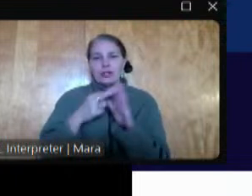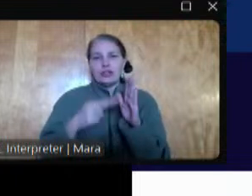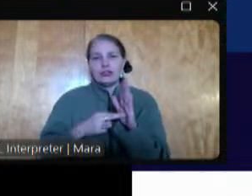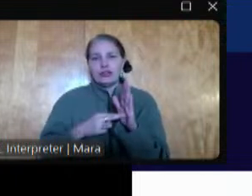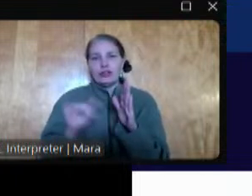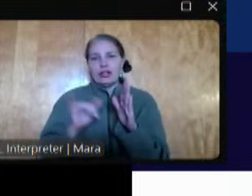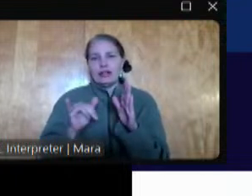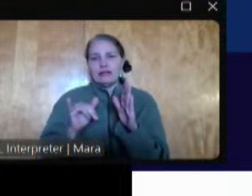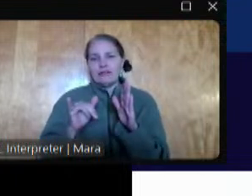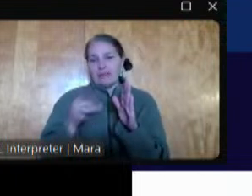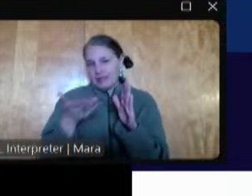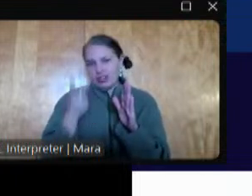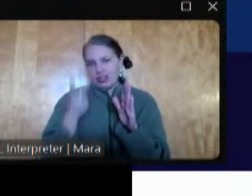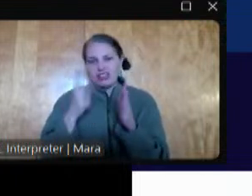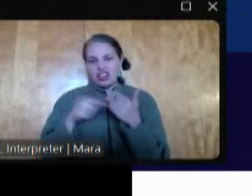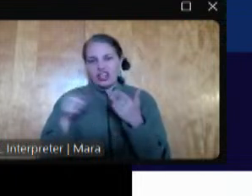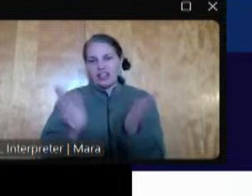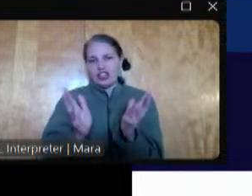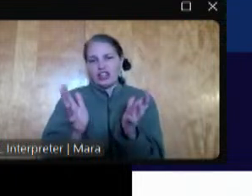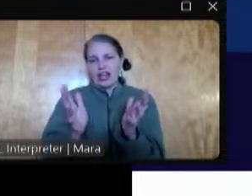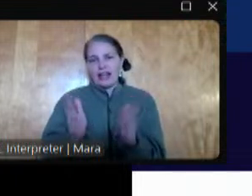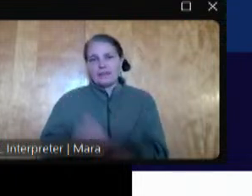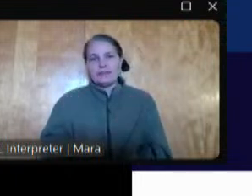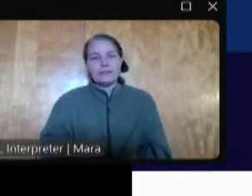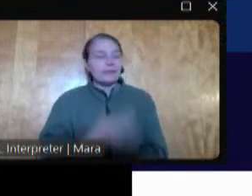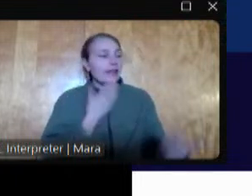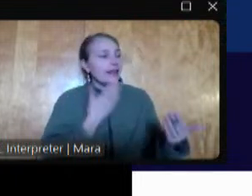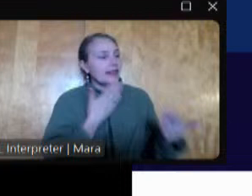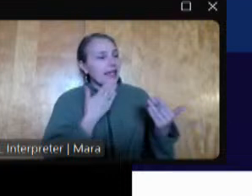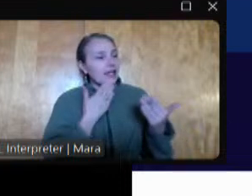for questions. Thank you. Wonderful. Thank you